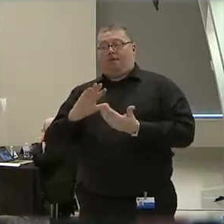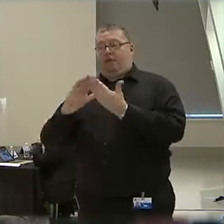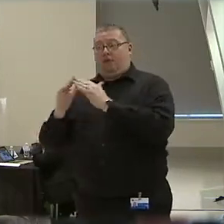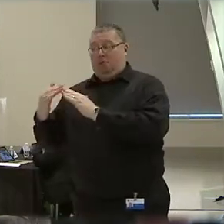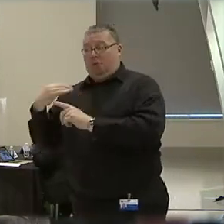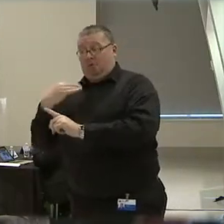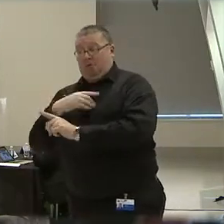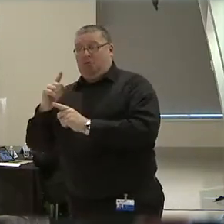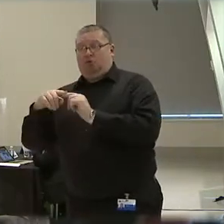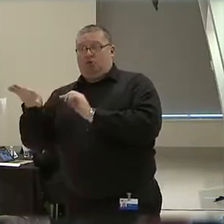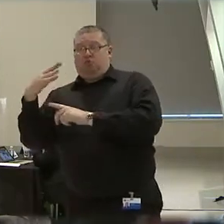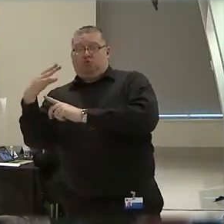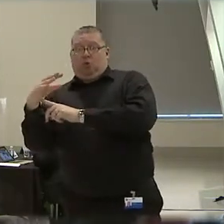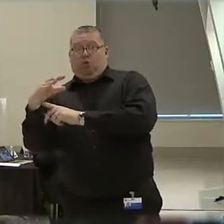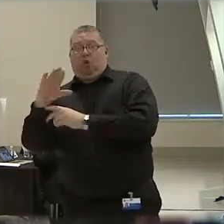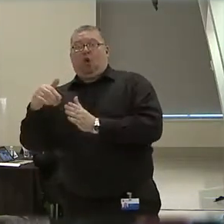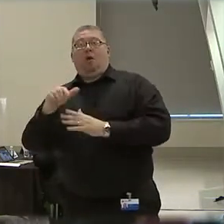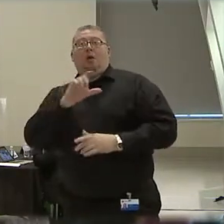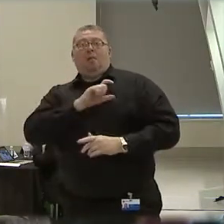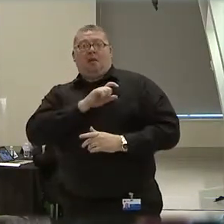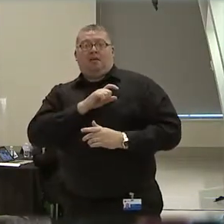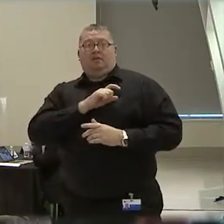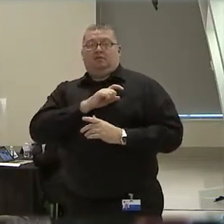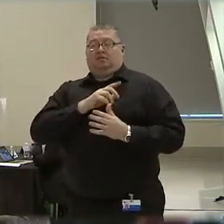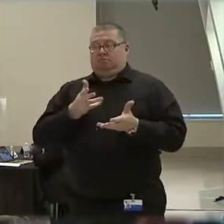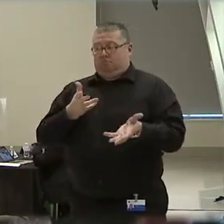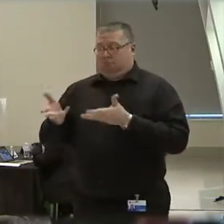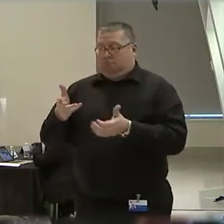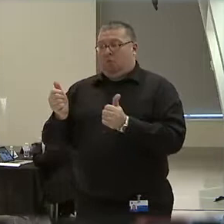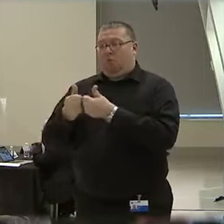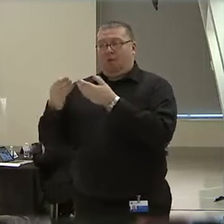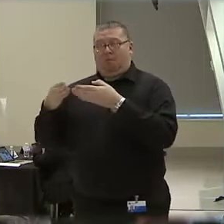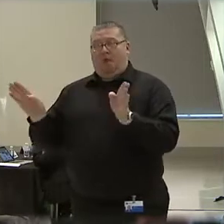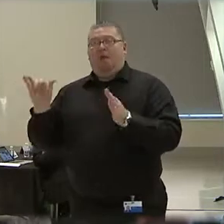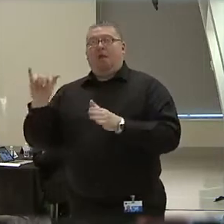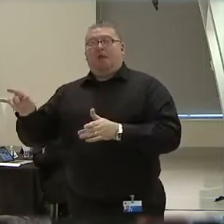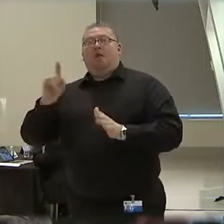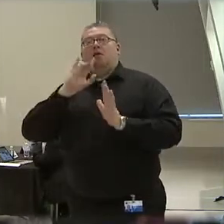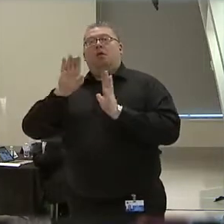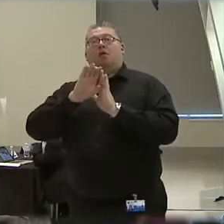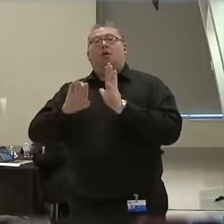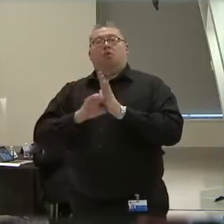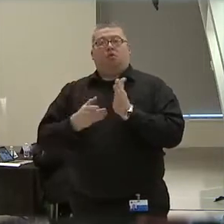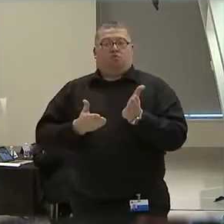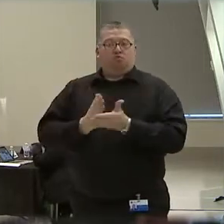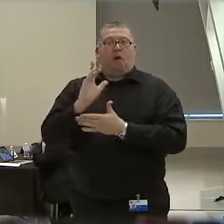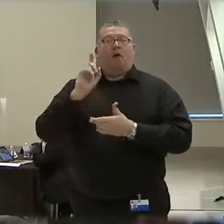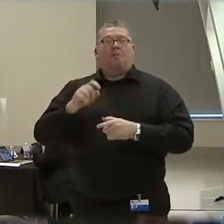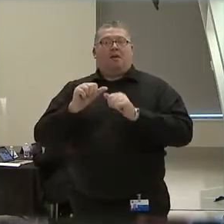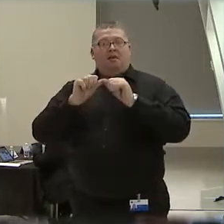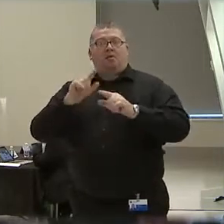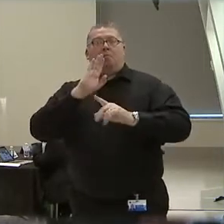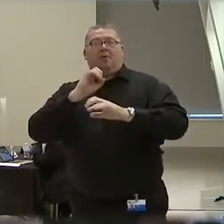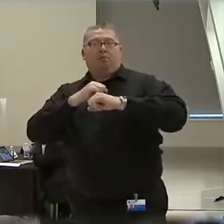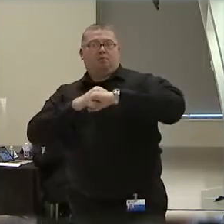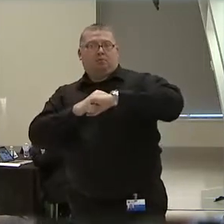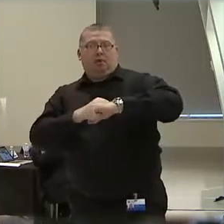to record police-civilian interactions in public is a fundamental constitutional right that must be